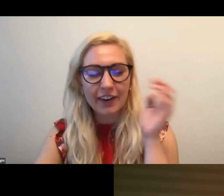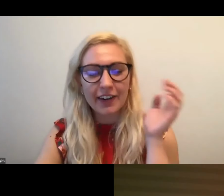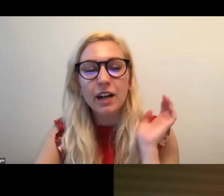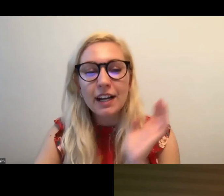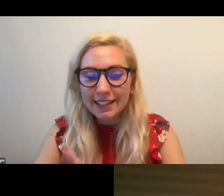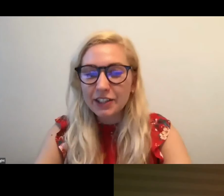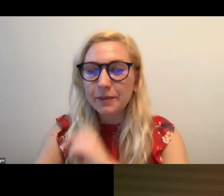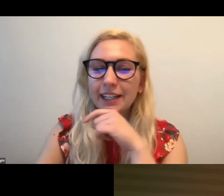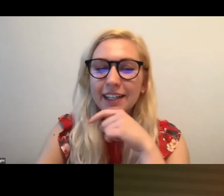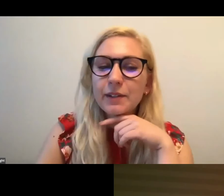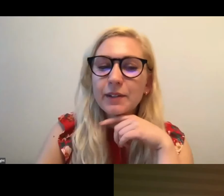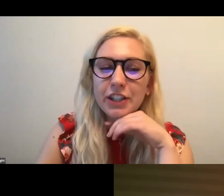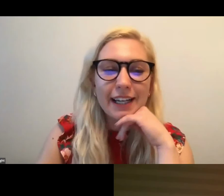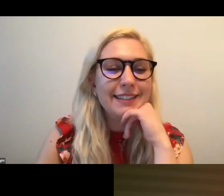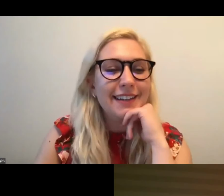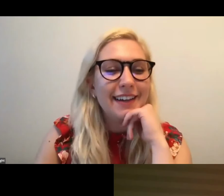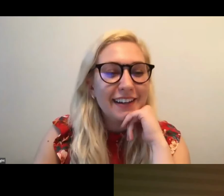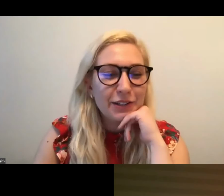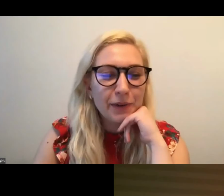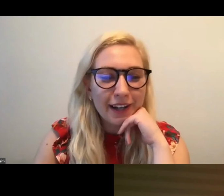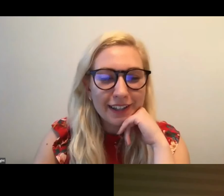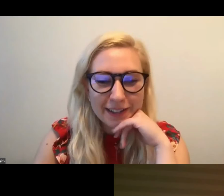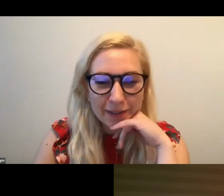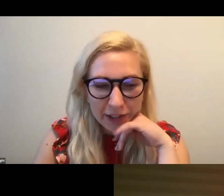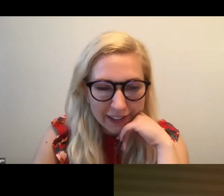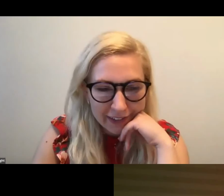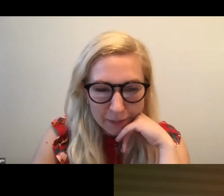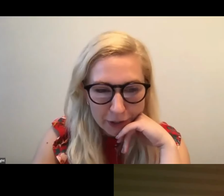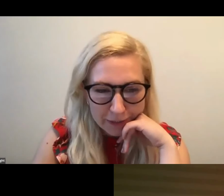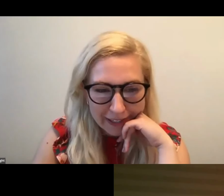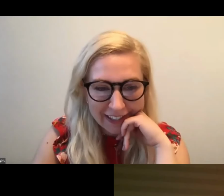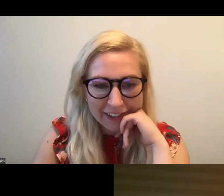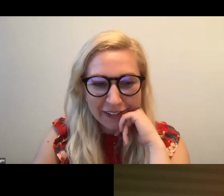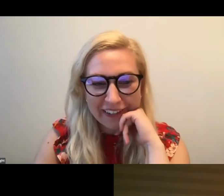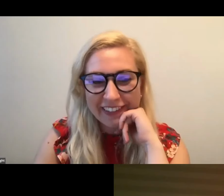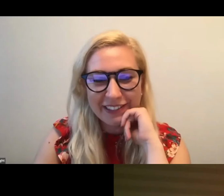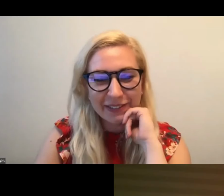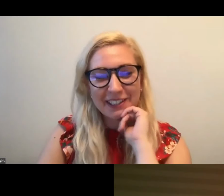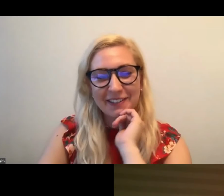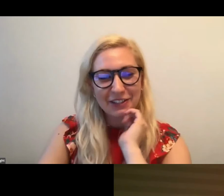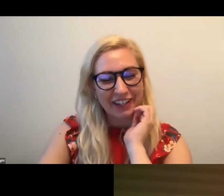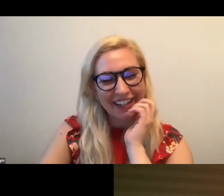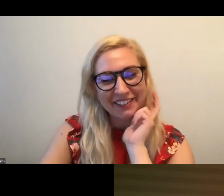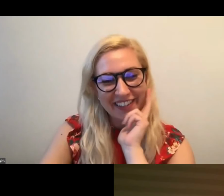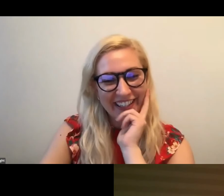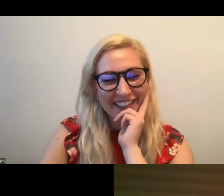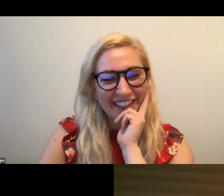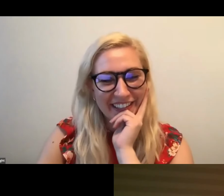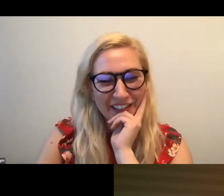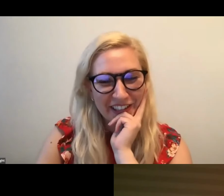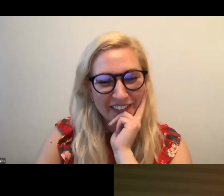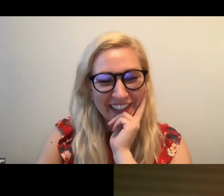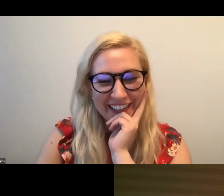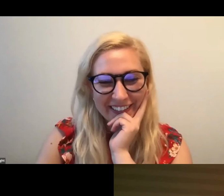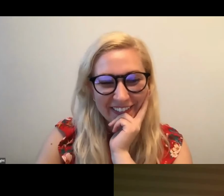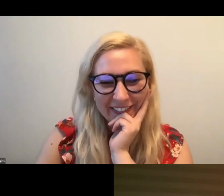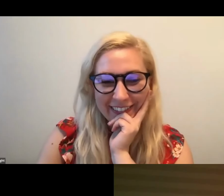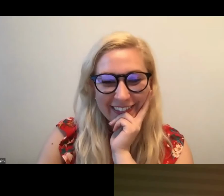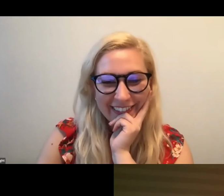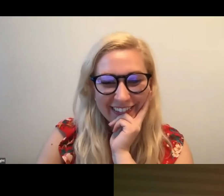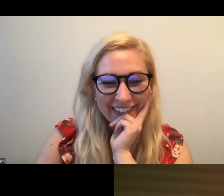Incredible. All right, Deeksha, we're going to give you a chance to give a little pushback here. Do you have any stories about Shraddha you would like to share with